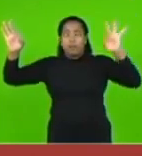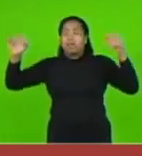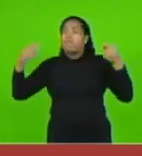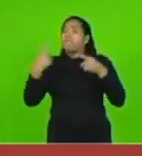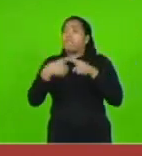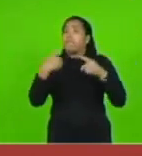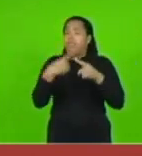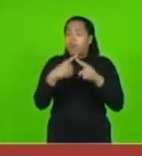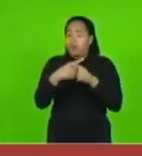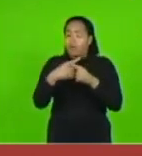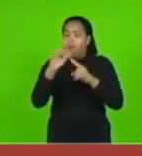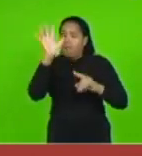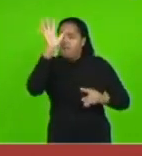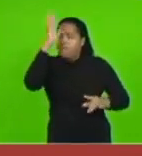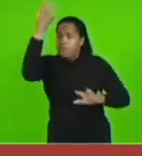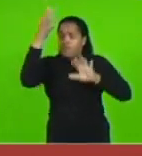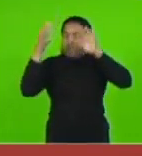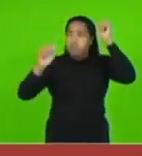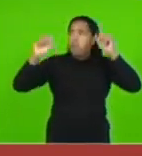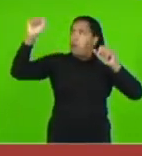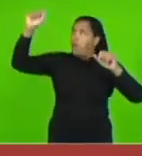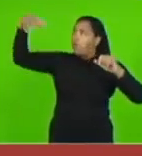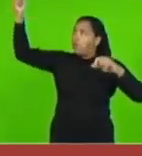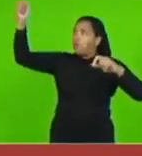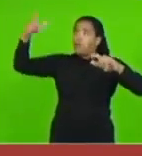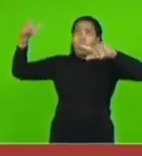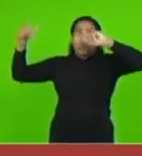diminish its light in parts.